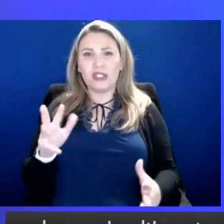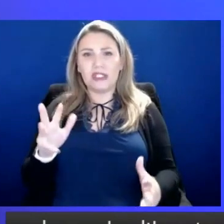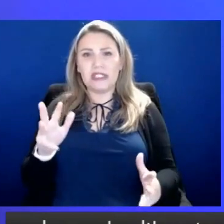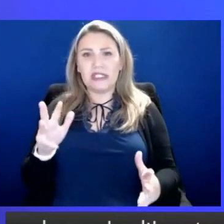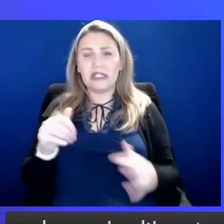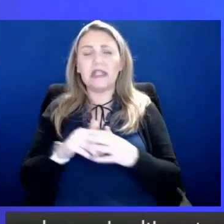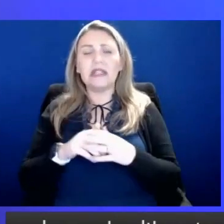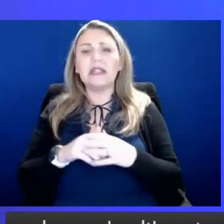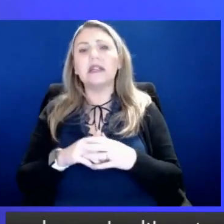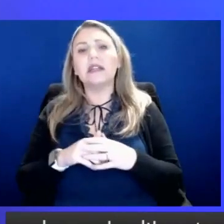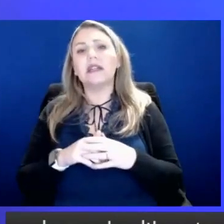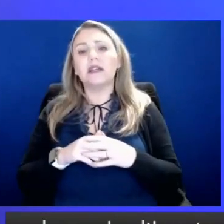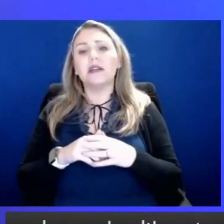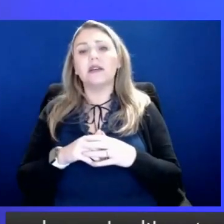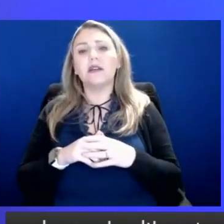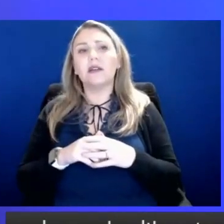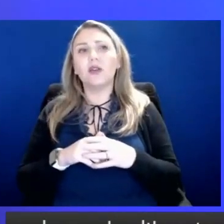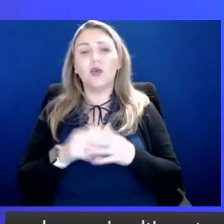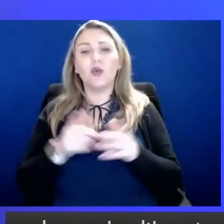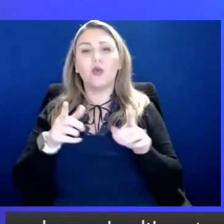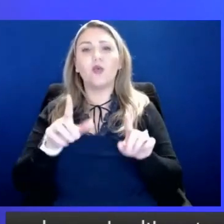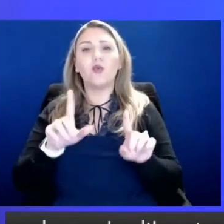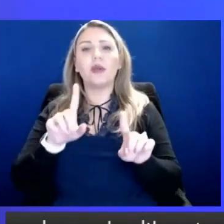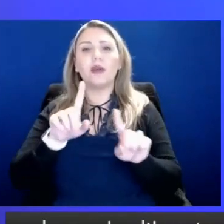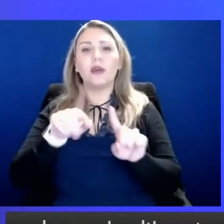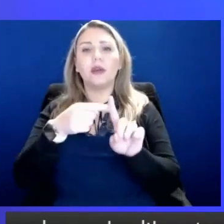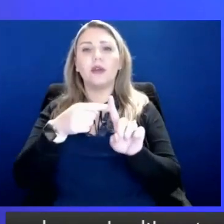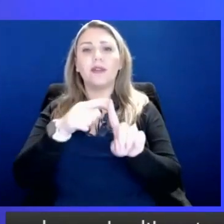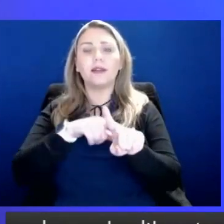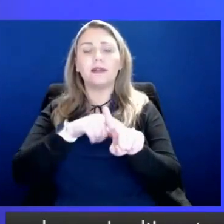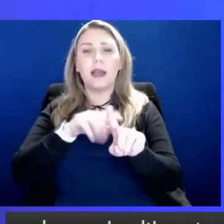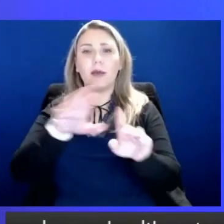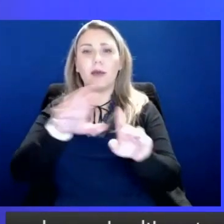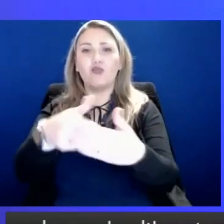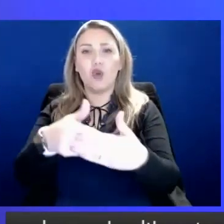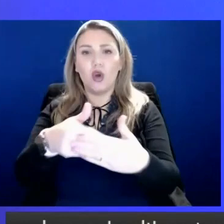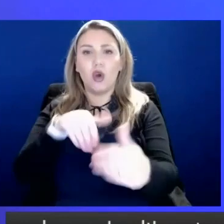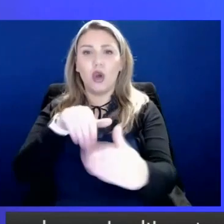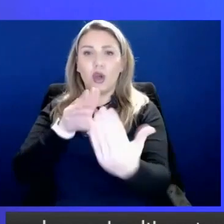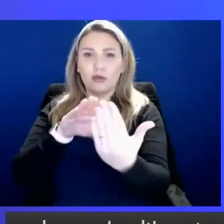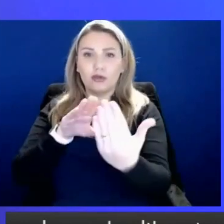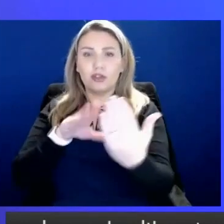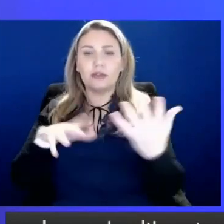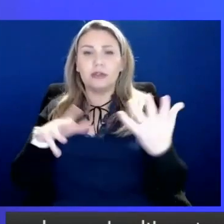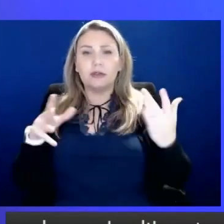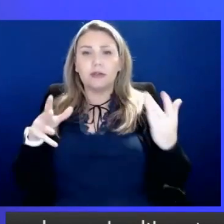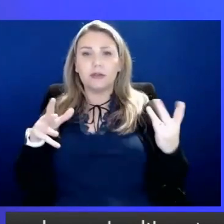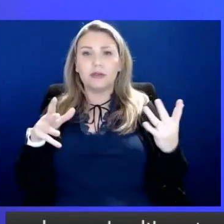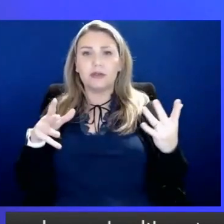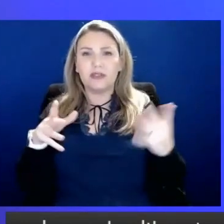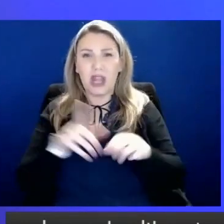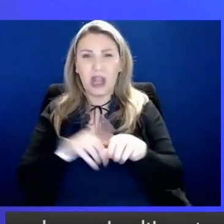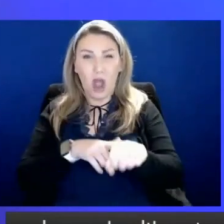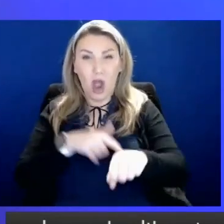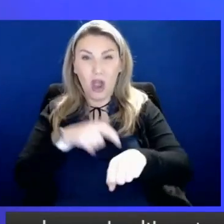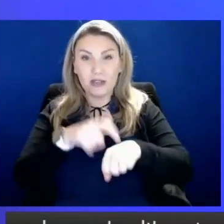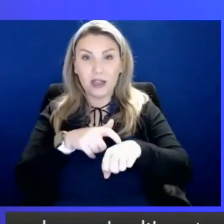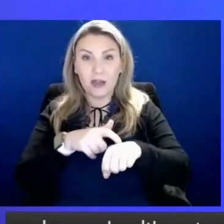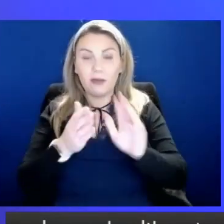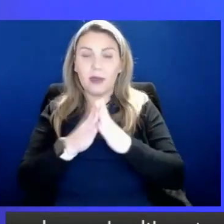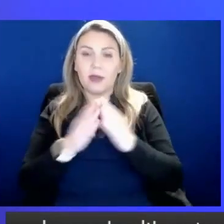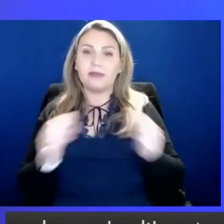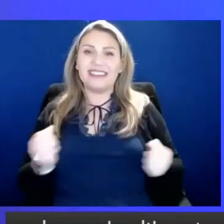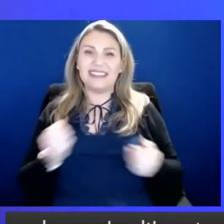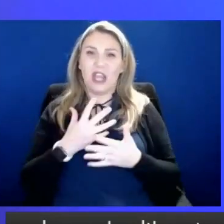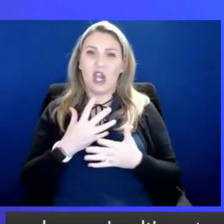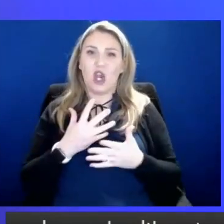the time comes closer and you think this has been going on this long, it gets scary, because again, is this